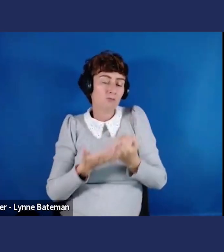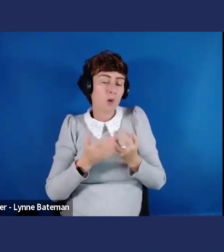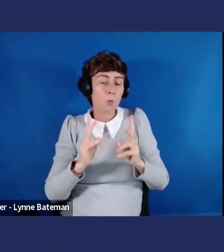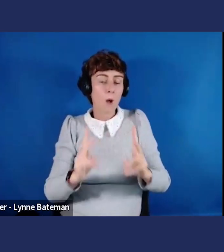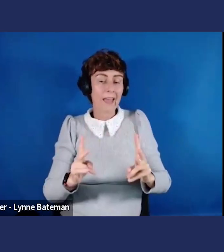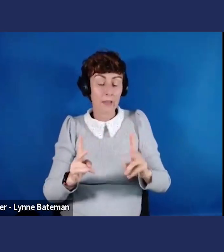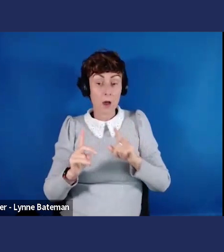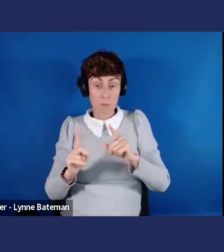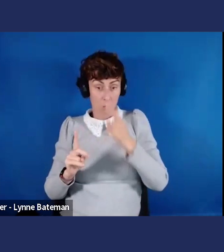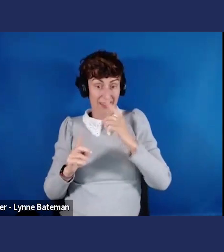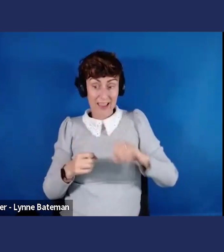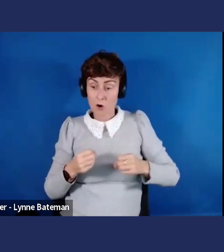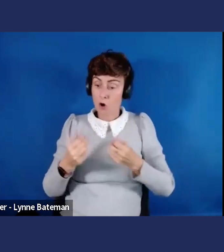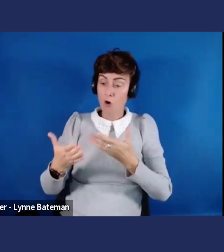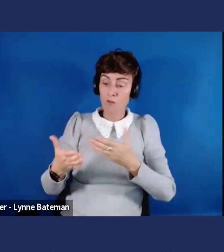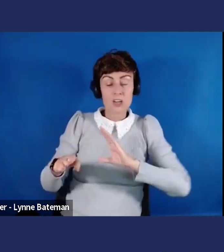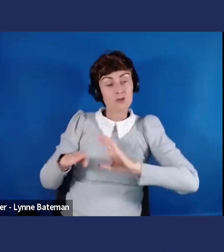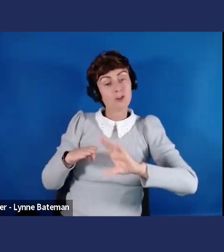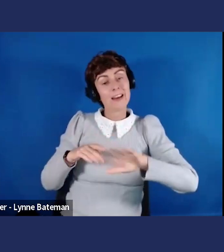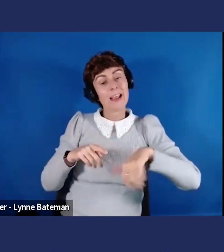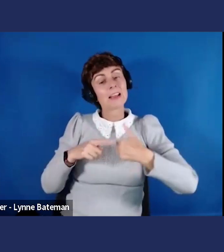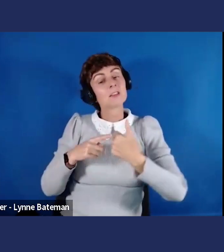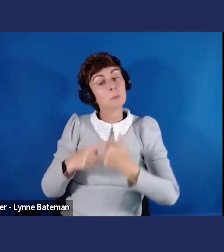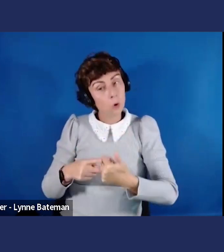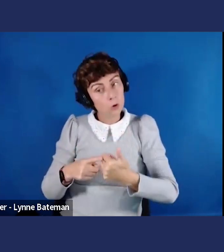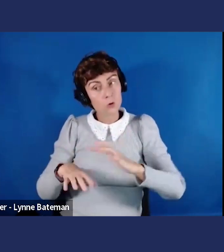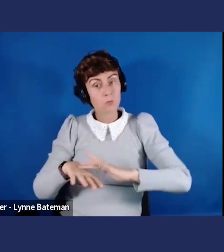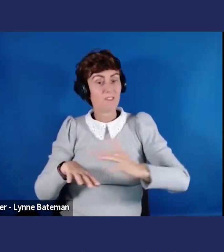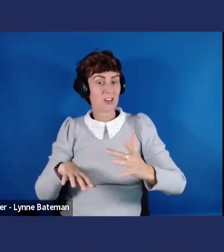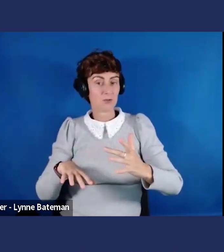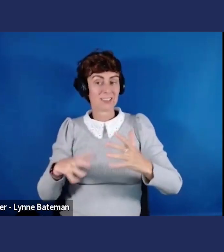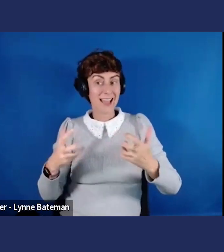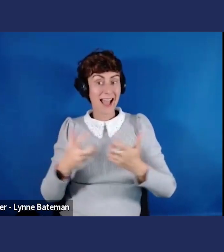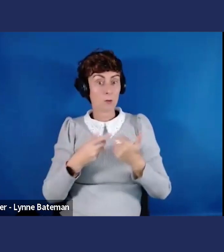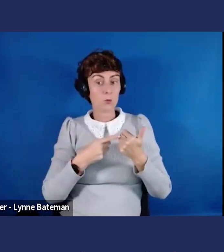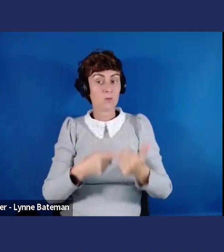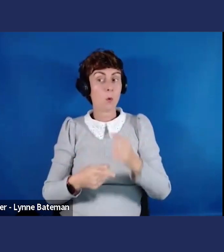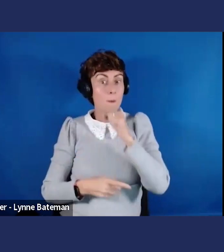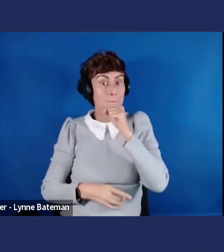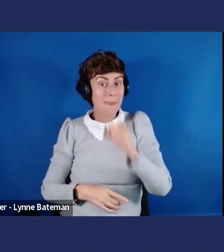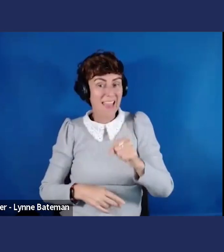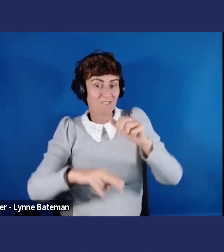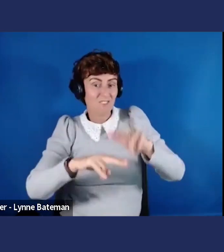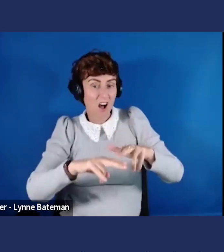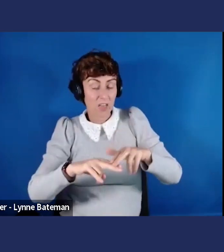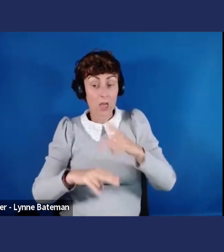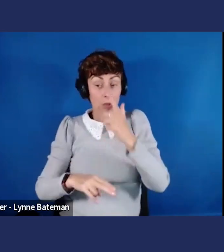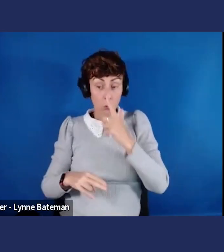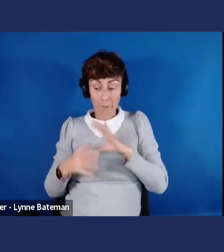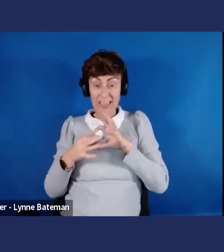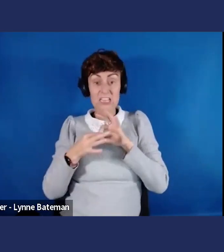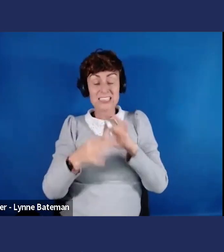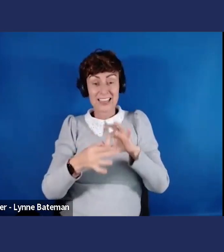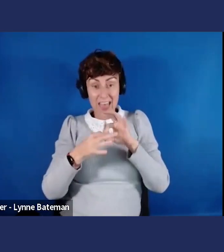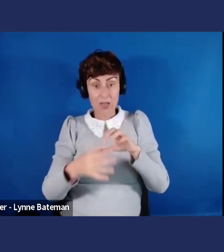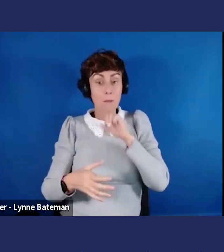support that we can offer to professionals around how we do that with men, how they might do that together as men in